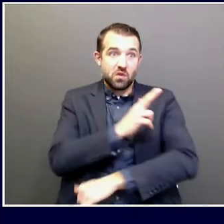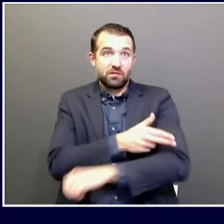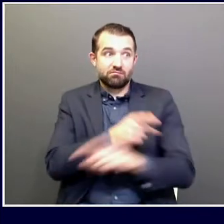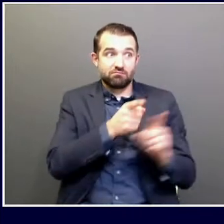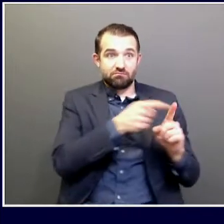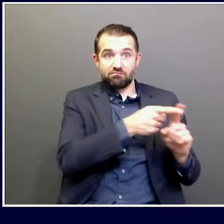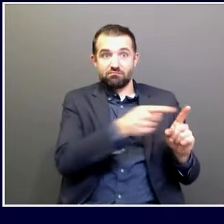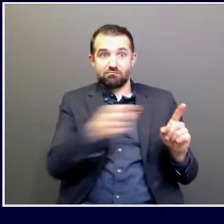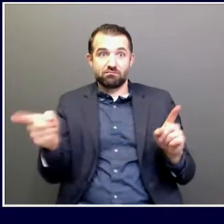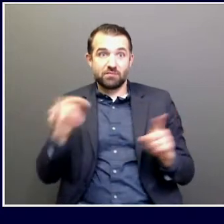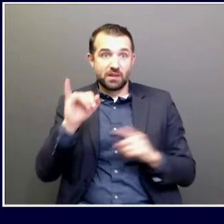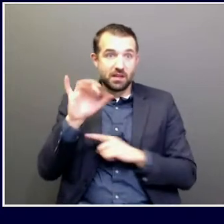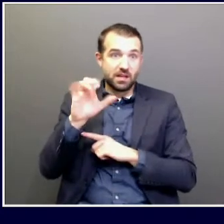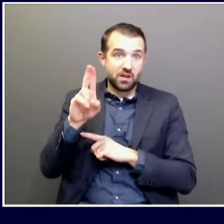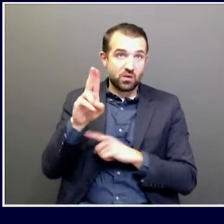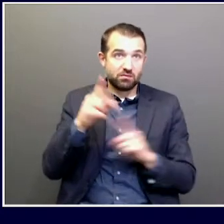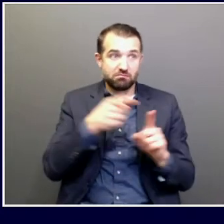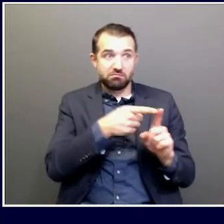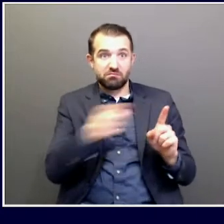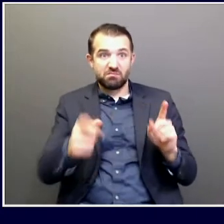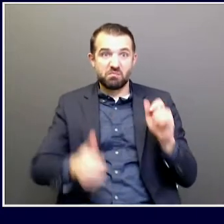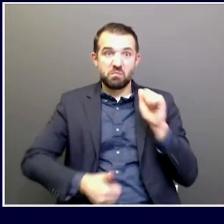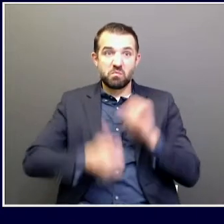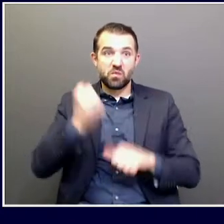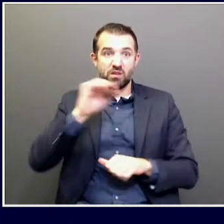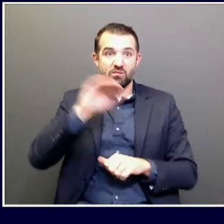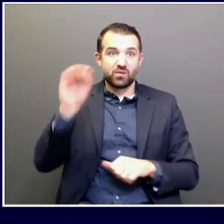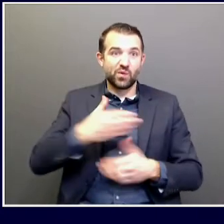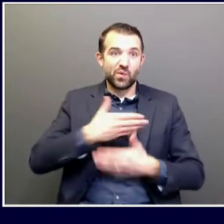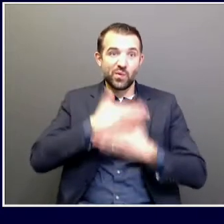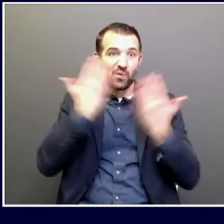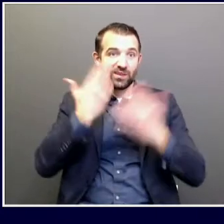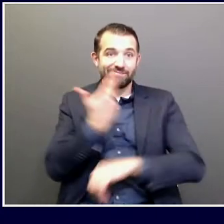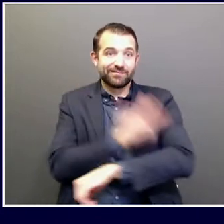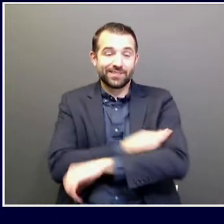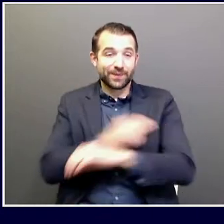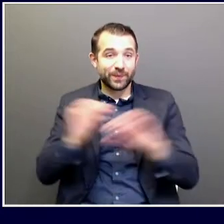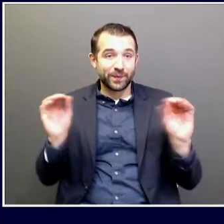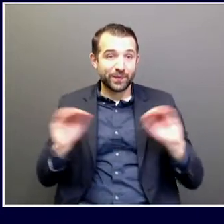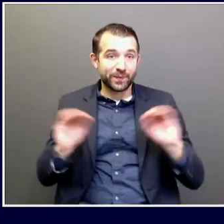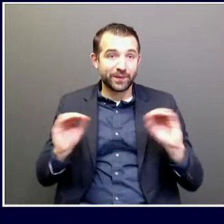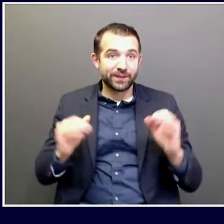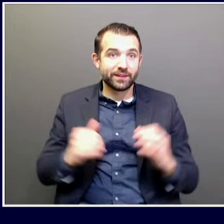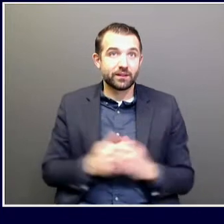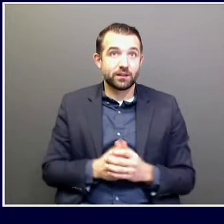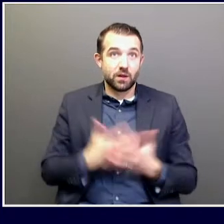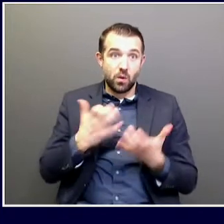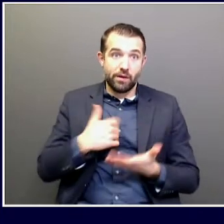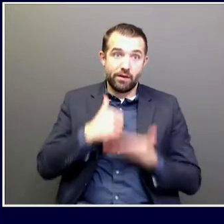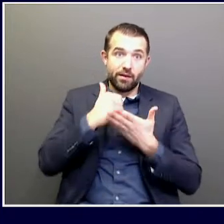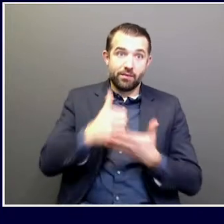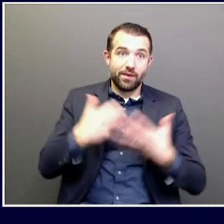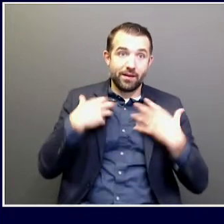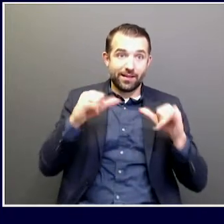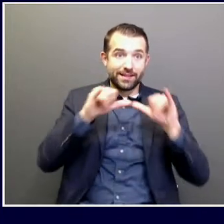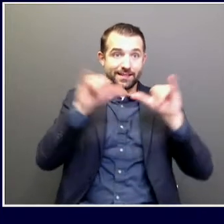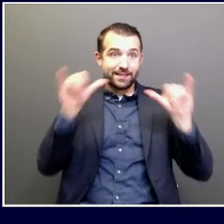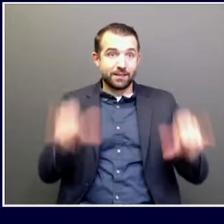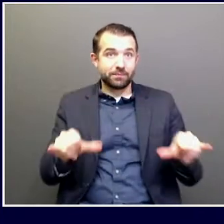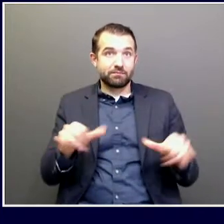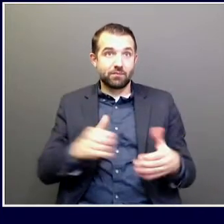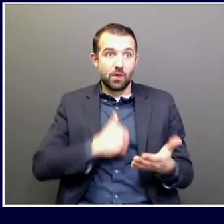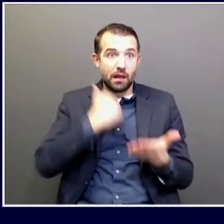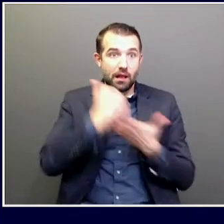largely unvaccinated. So the best way, the most important way we can help our health systems, our healthcare providers, our EMS